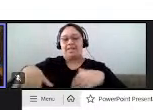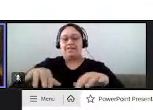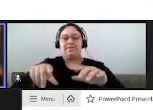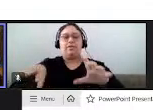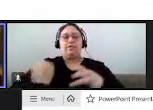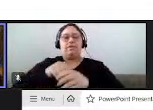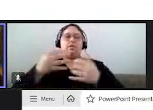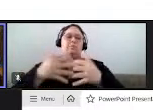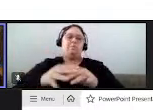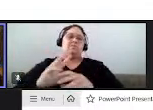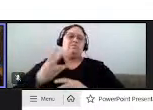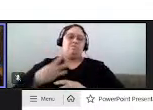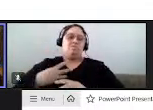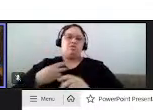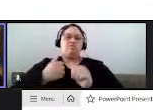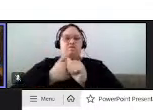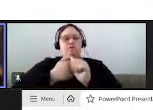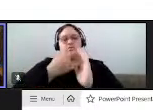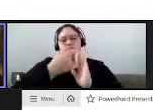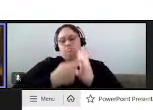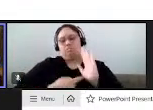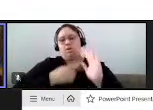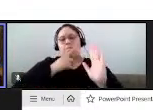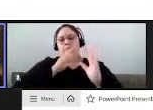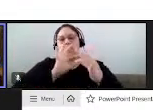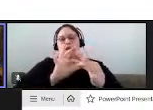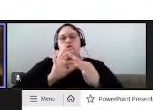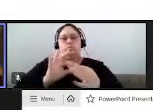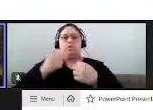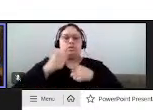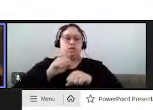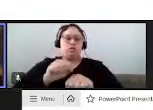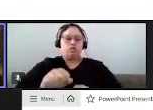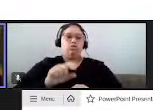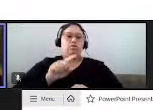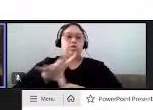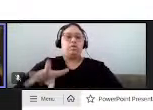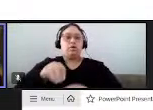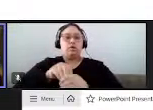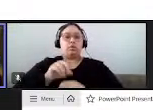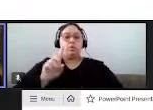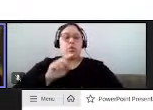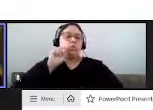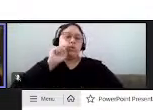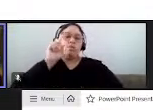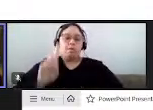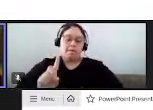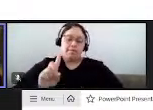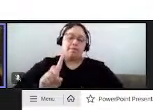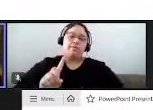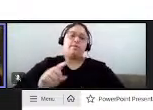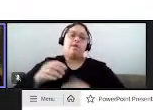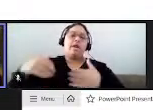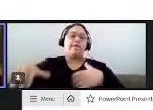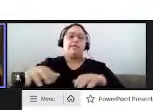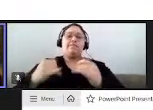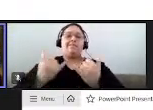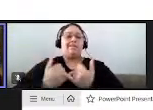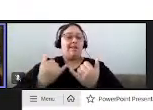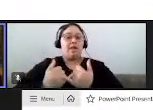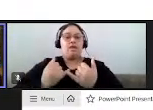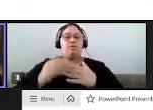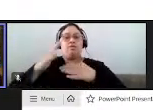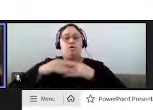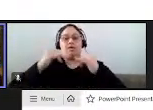were implemented as per the public engagement strategy, which included for quarter 1 activities such as a